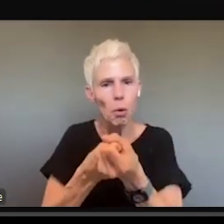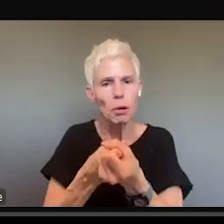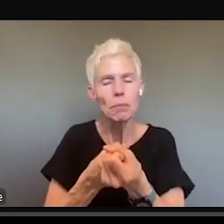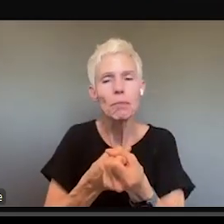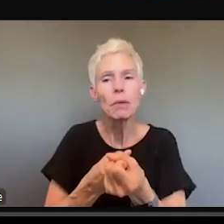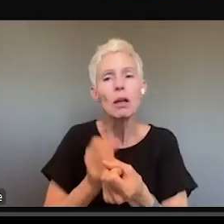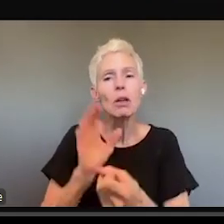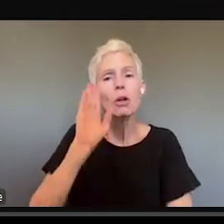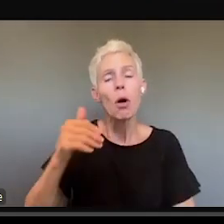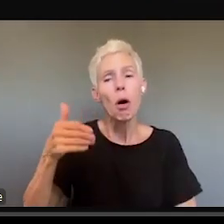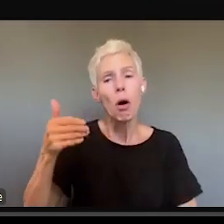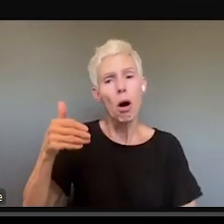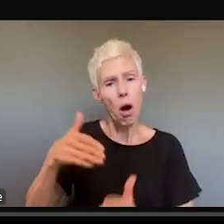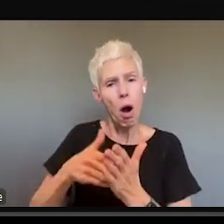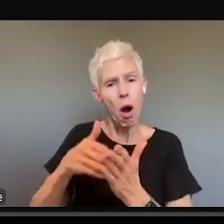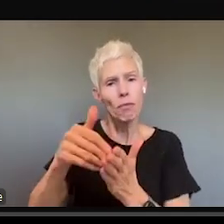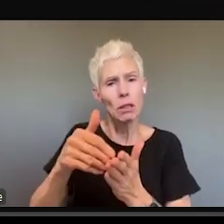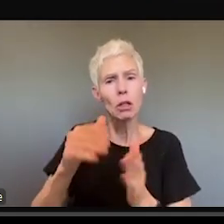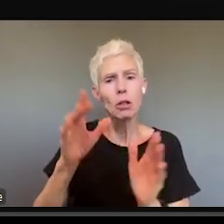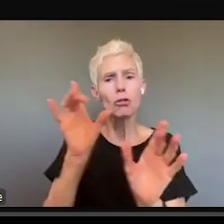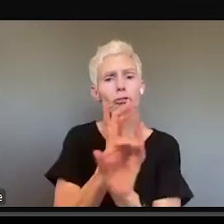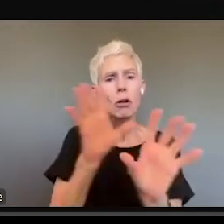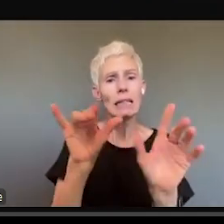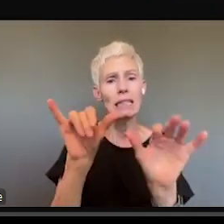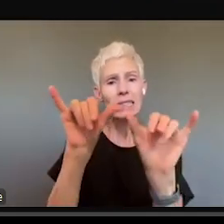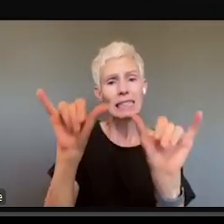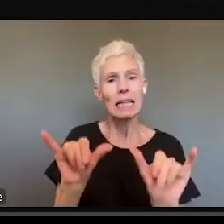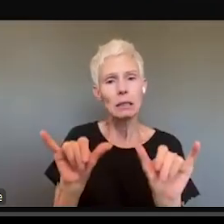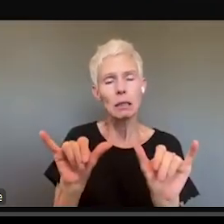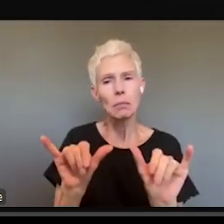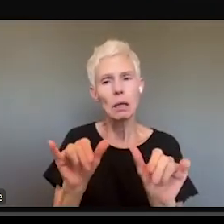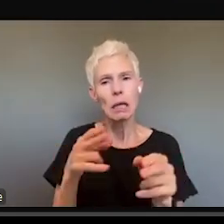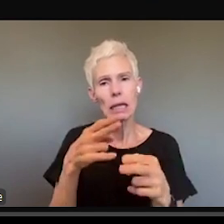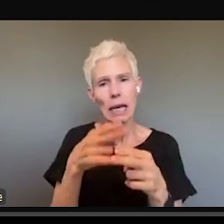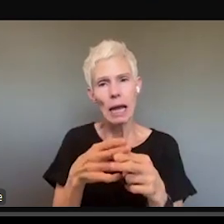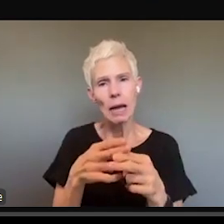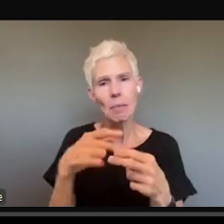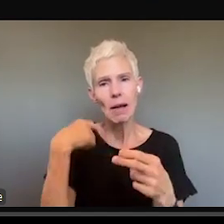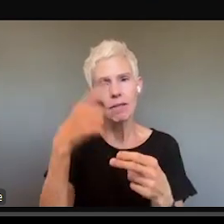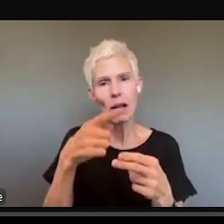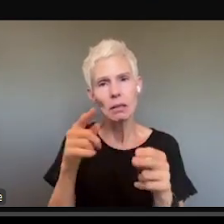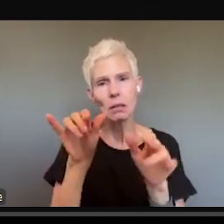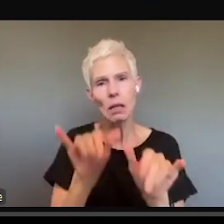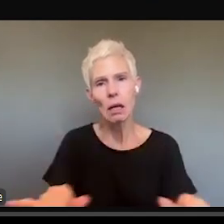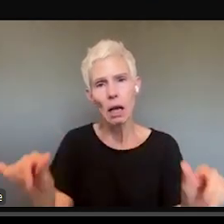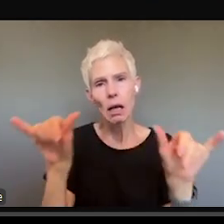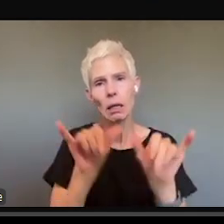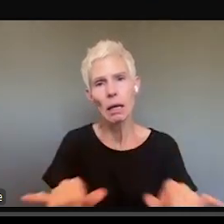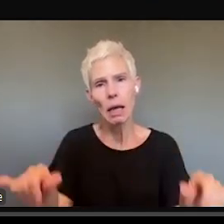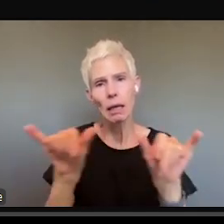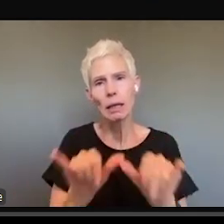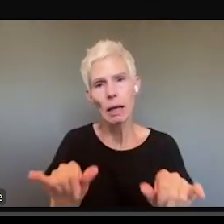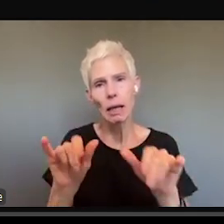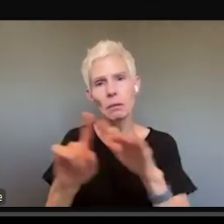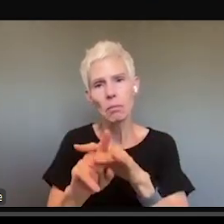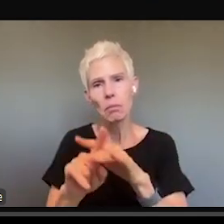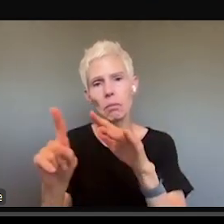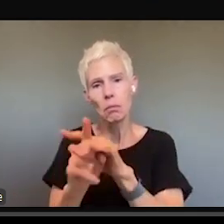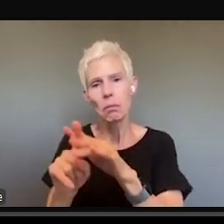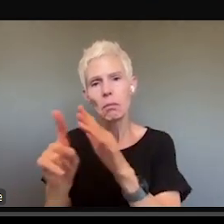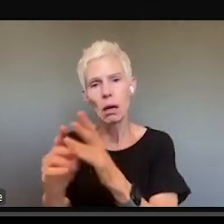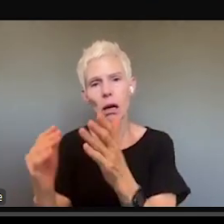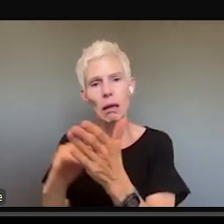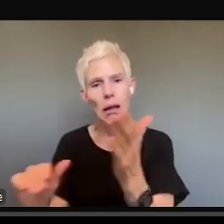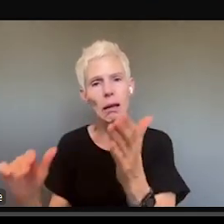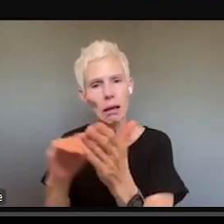often, crisis systems tend to see the same names and faces over and over. We as peer